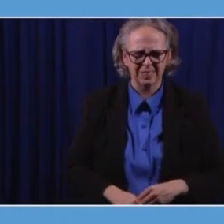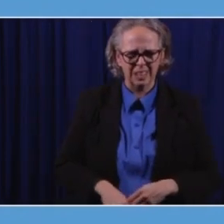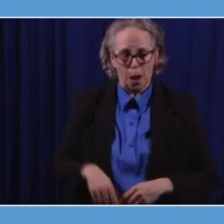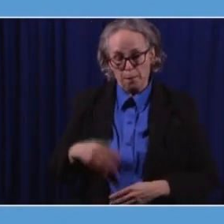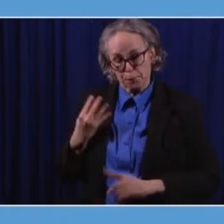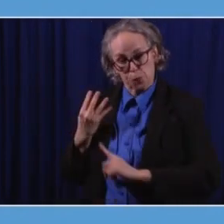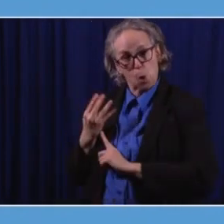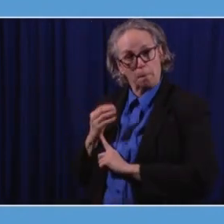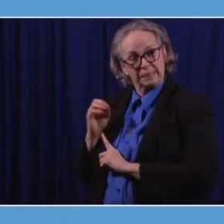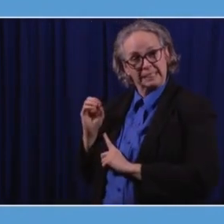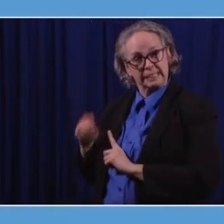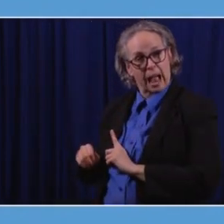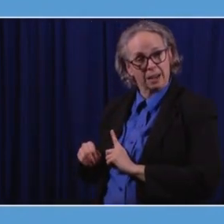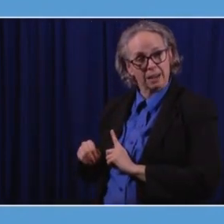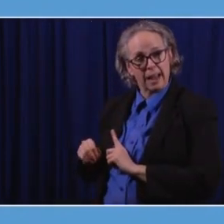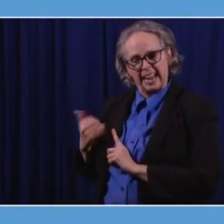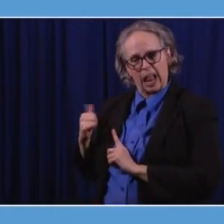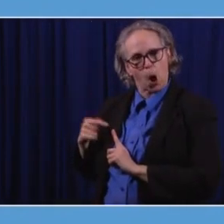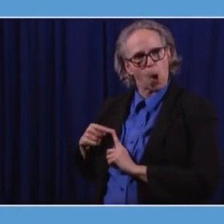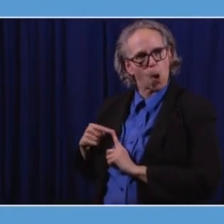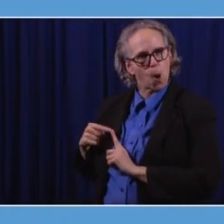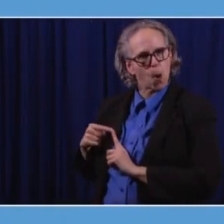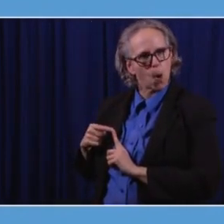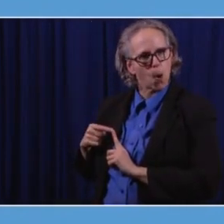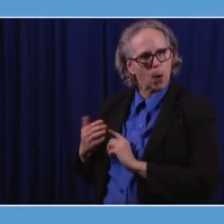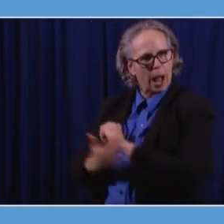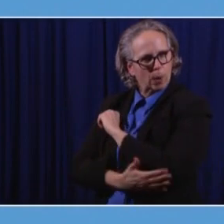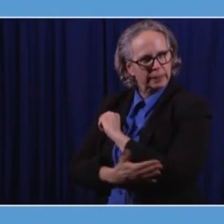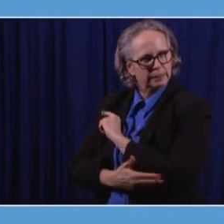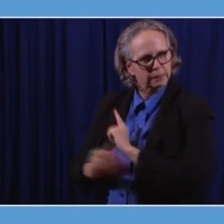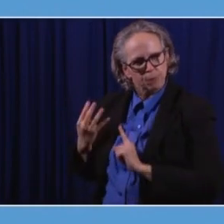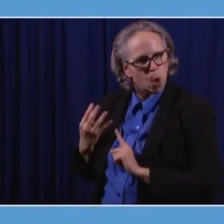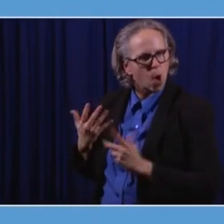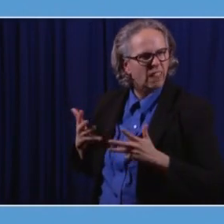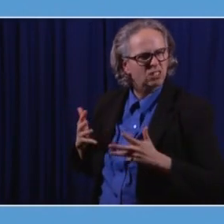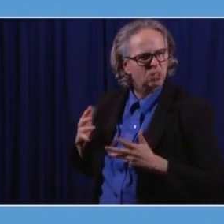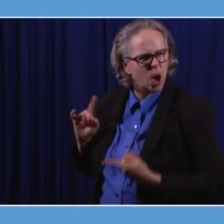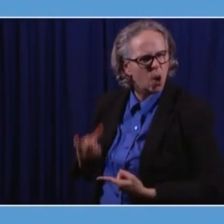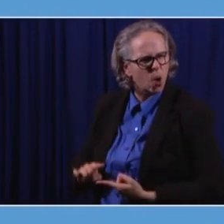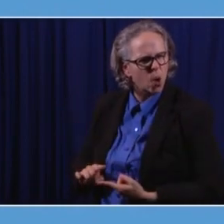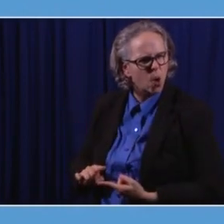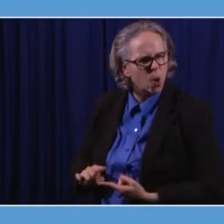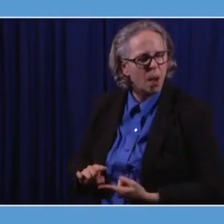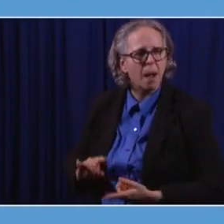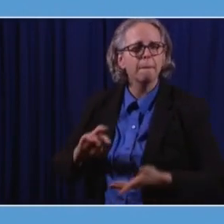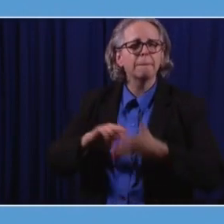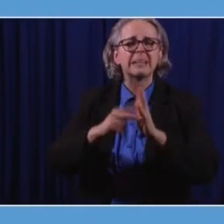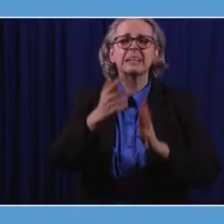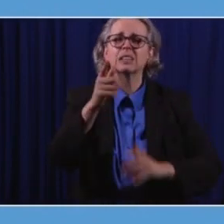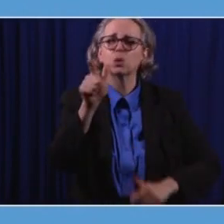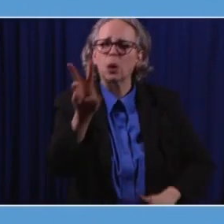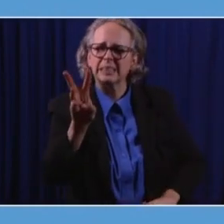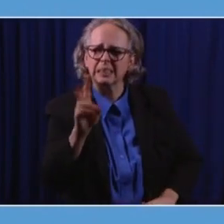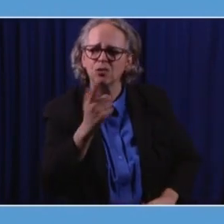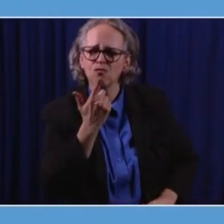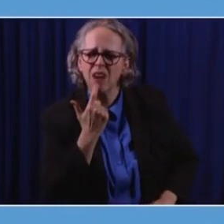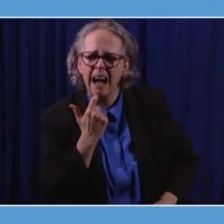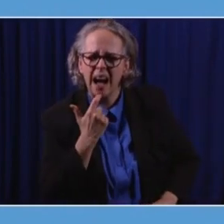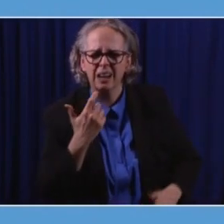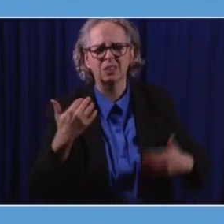in the 12 yellow counties. The portion of Ohioans living in counties with elevated risk levels has steadily increased